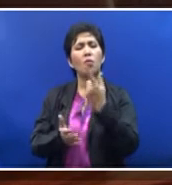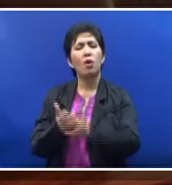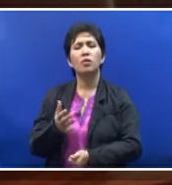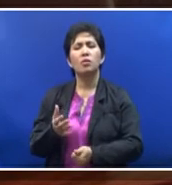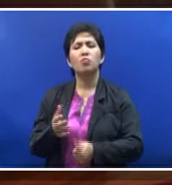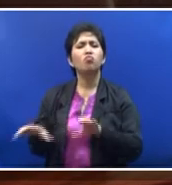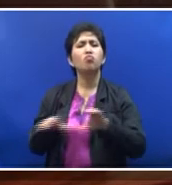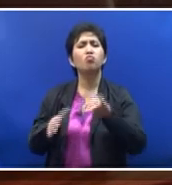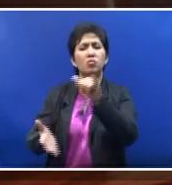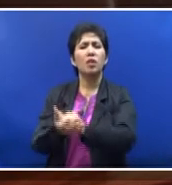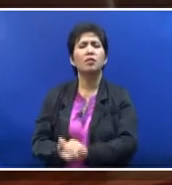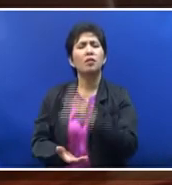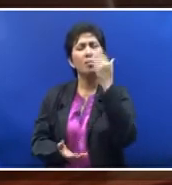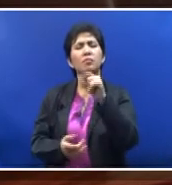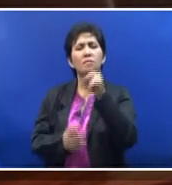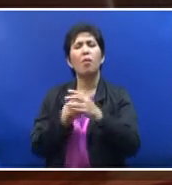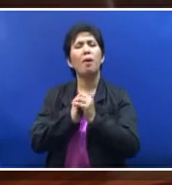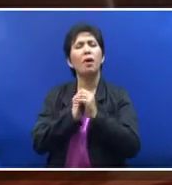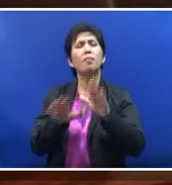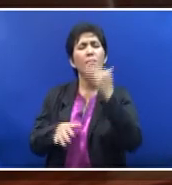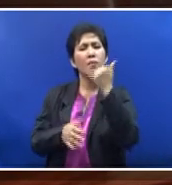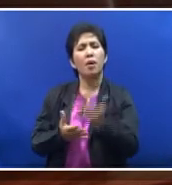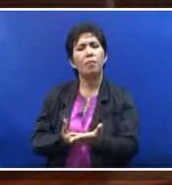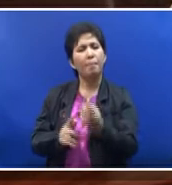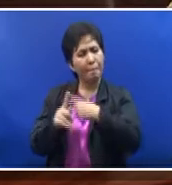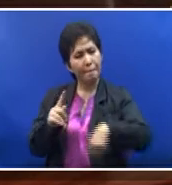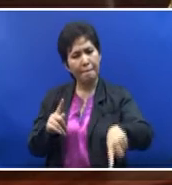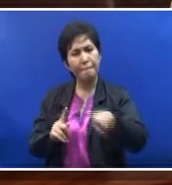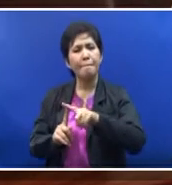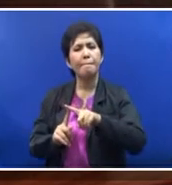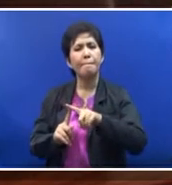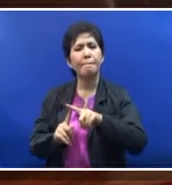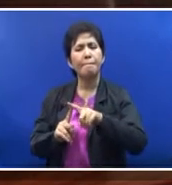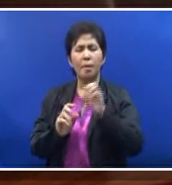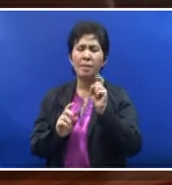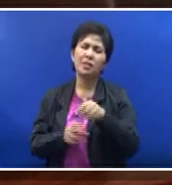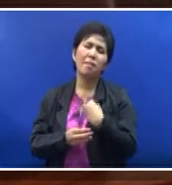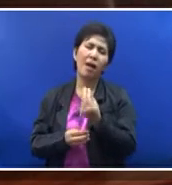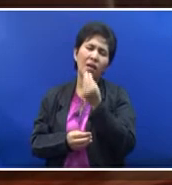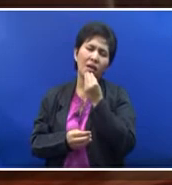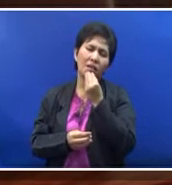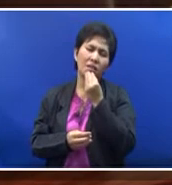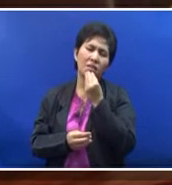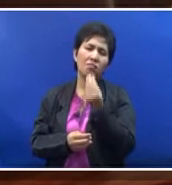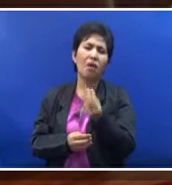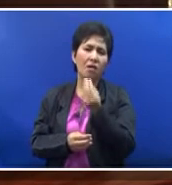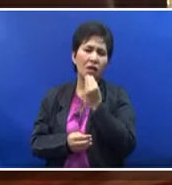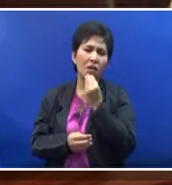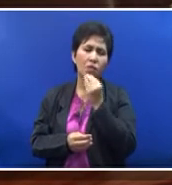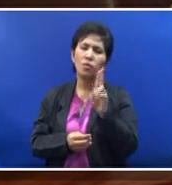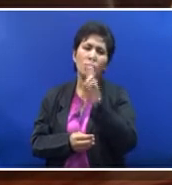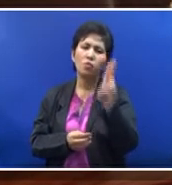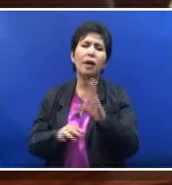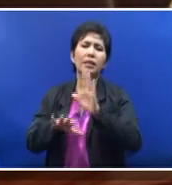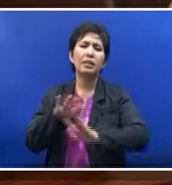do such thing. Okay? Okay, every day we have to eat. Right? We eat using our